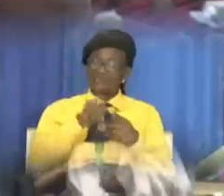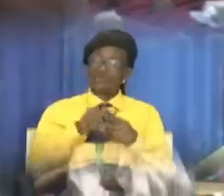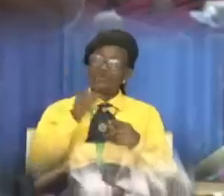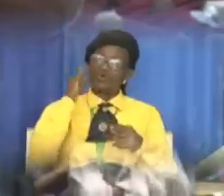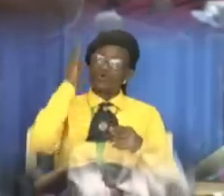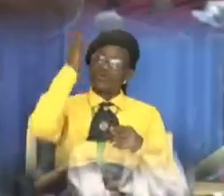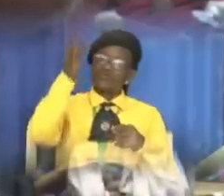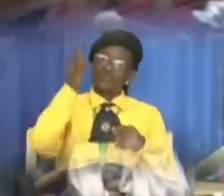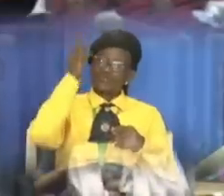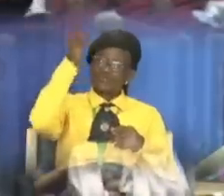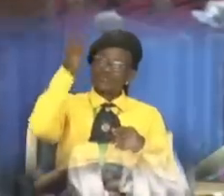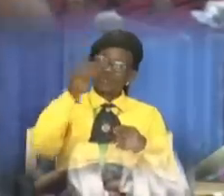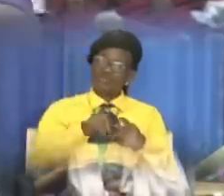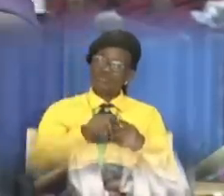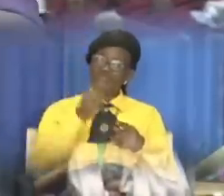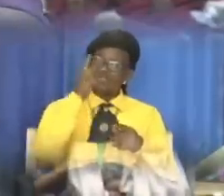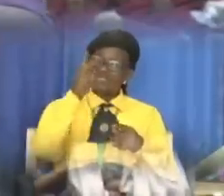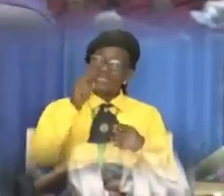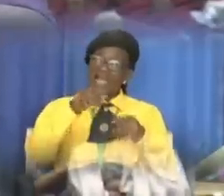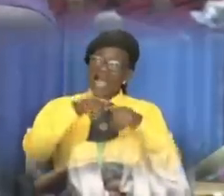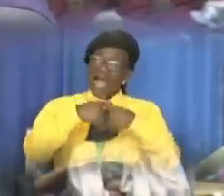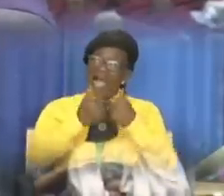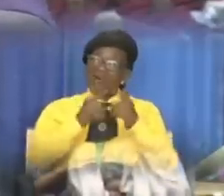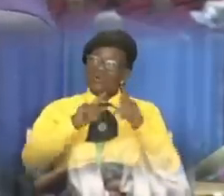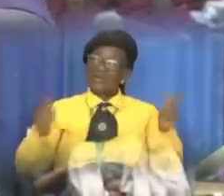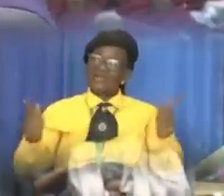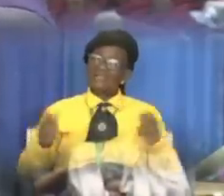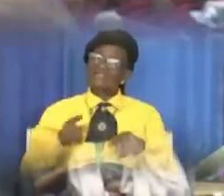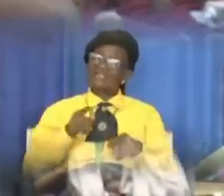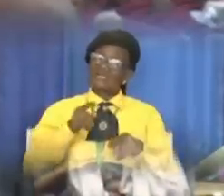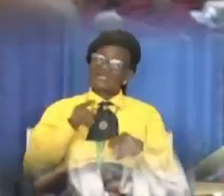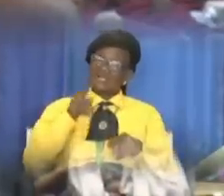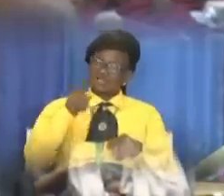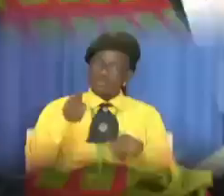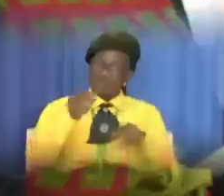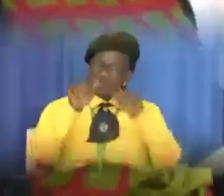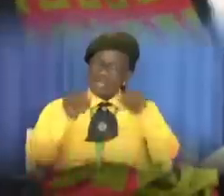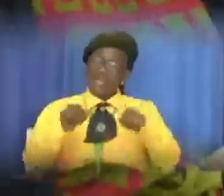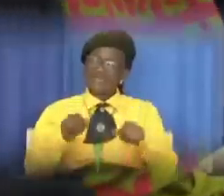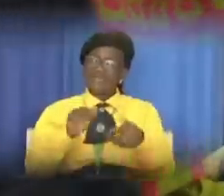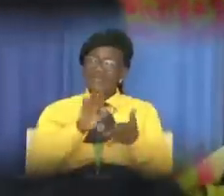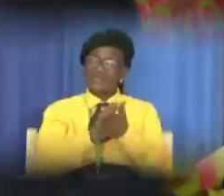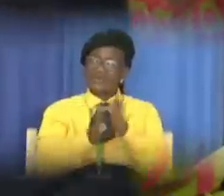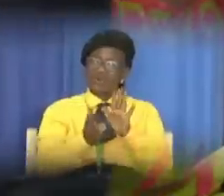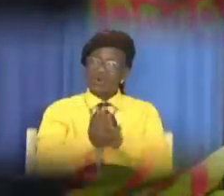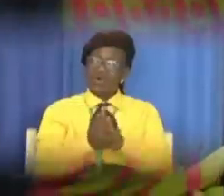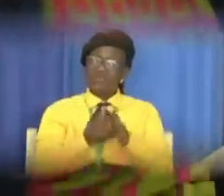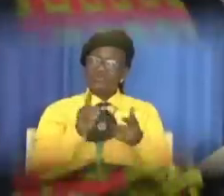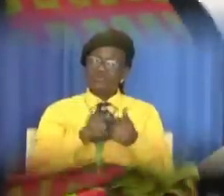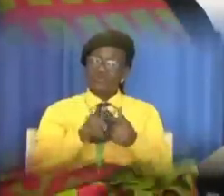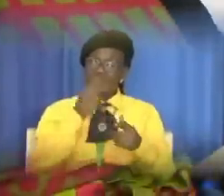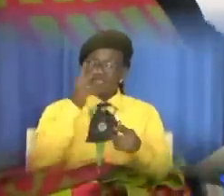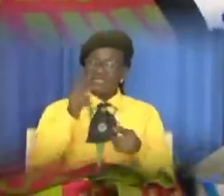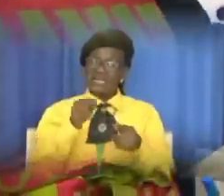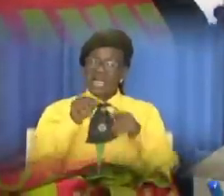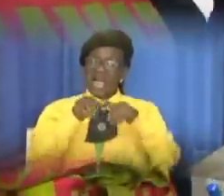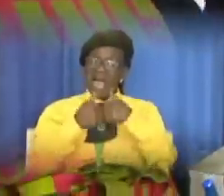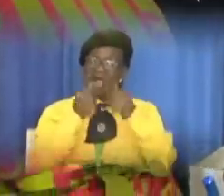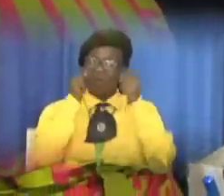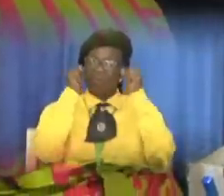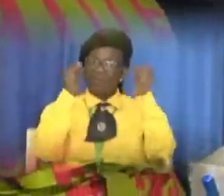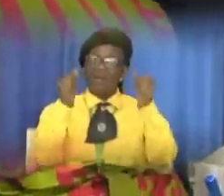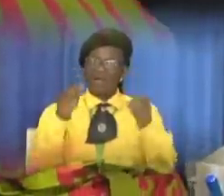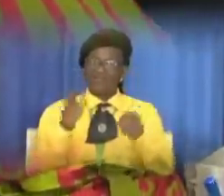see how great you can become, to see how powerful God can make